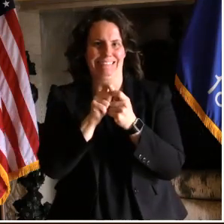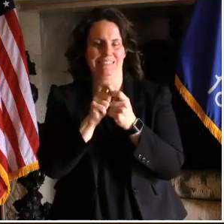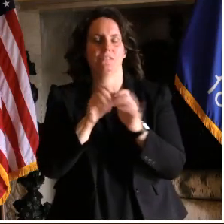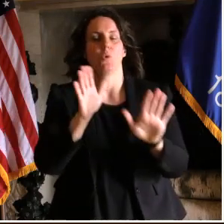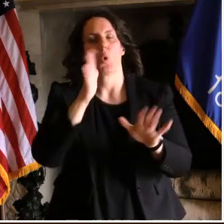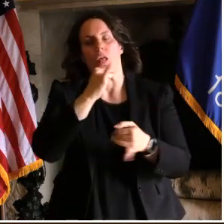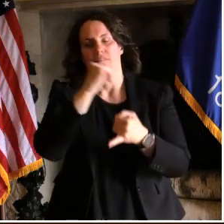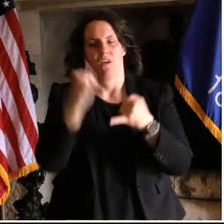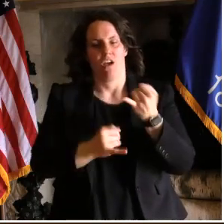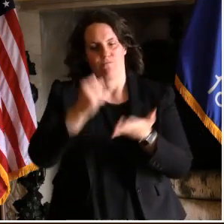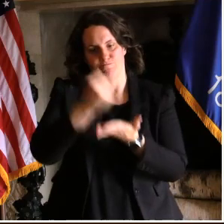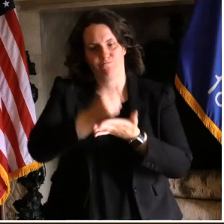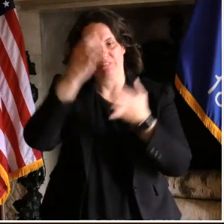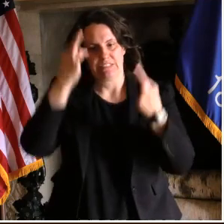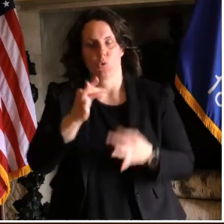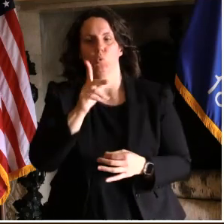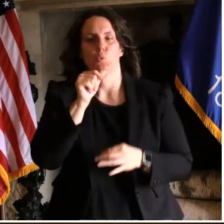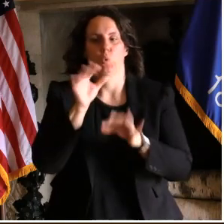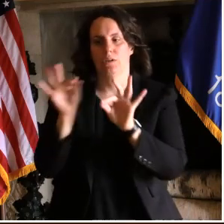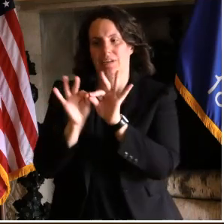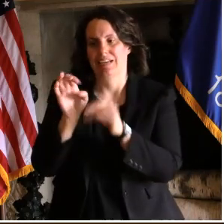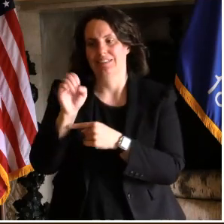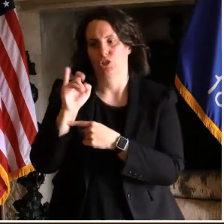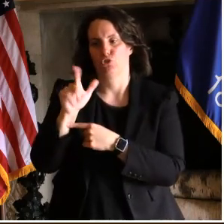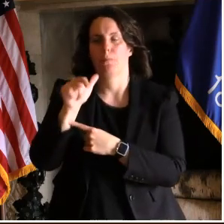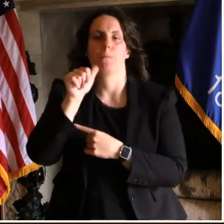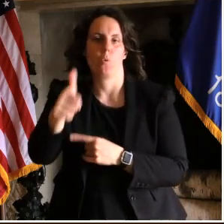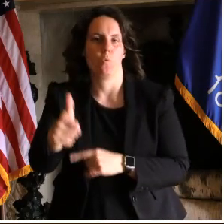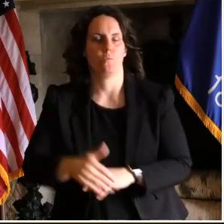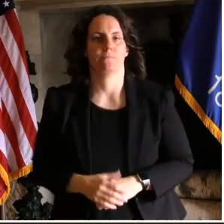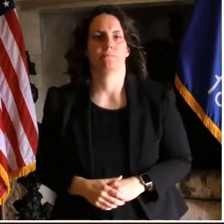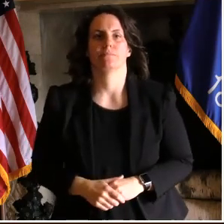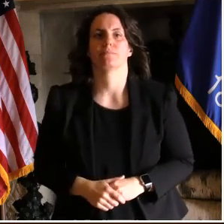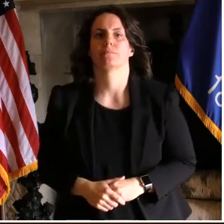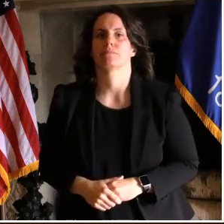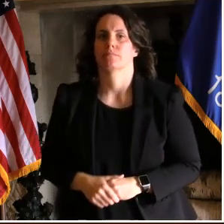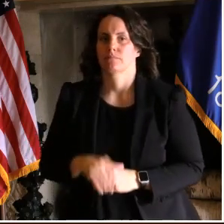you, Sean. We'll go back now to Jeremy from Urban Milwaukee. Jeremy?